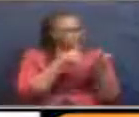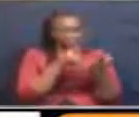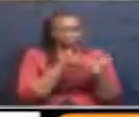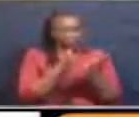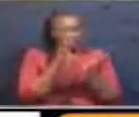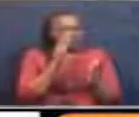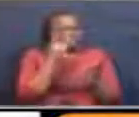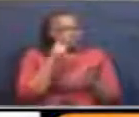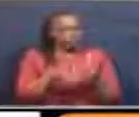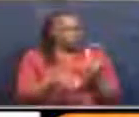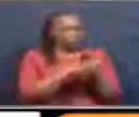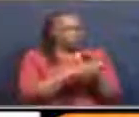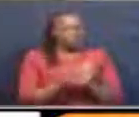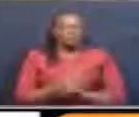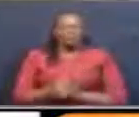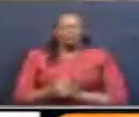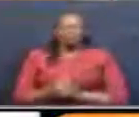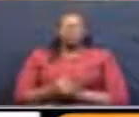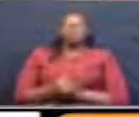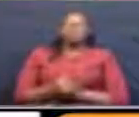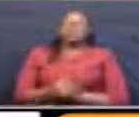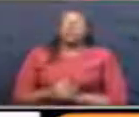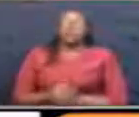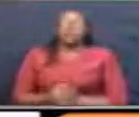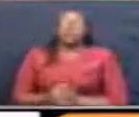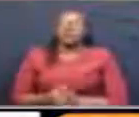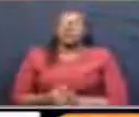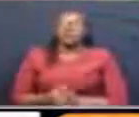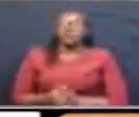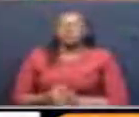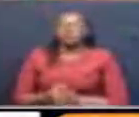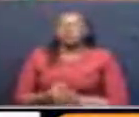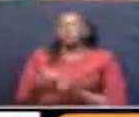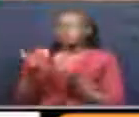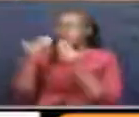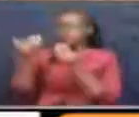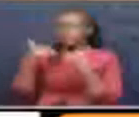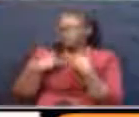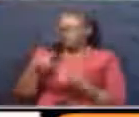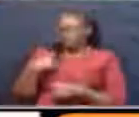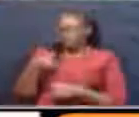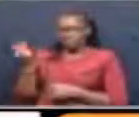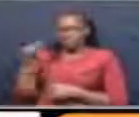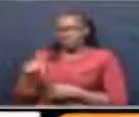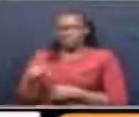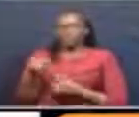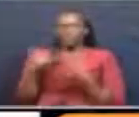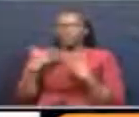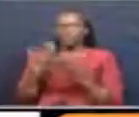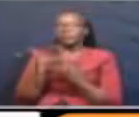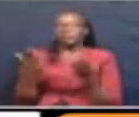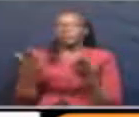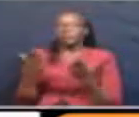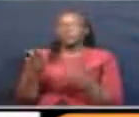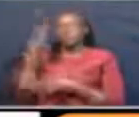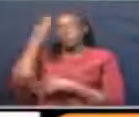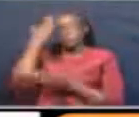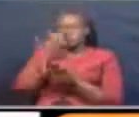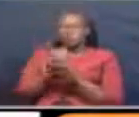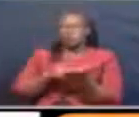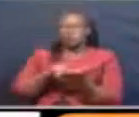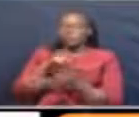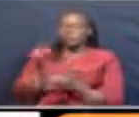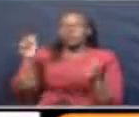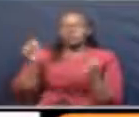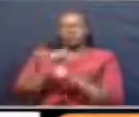know, this is one situation, and I want to encourage the media, actually, yep. Thank you for having me here to have some of these things. Mm-hmm.